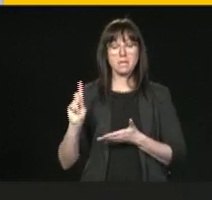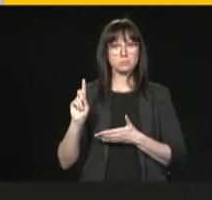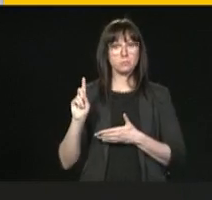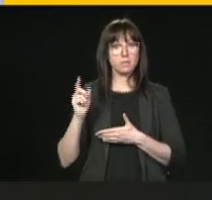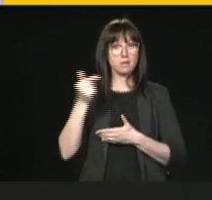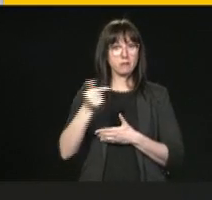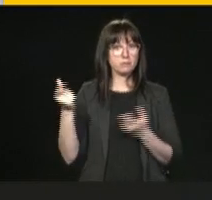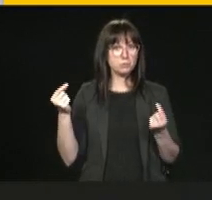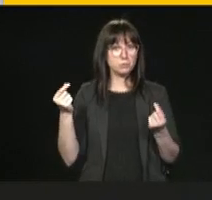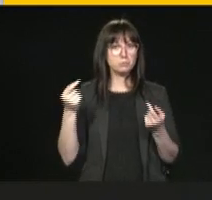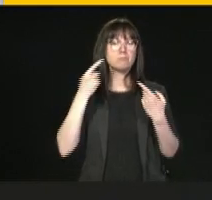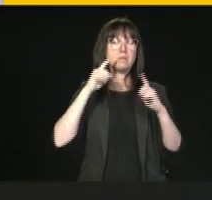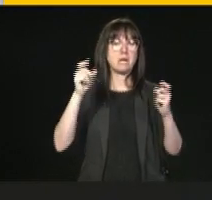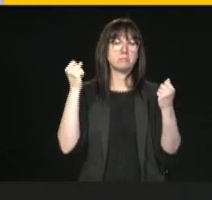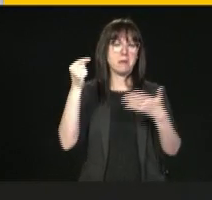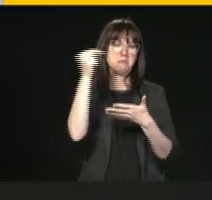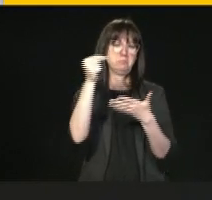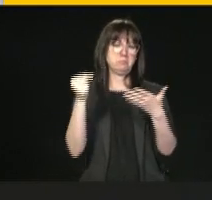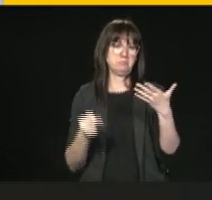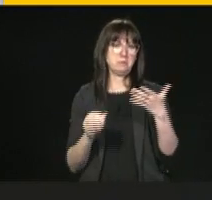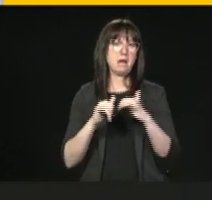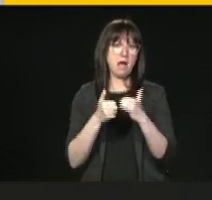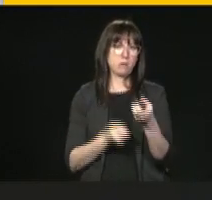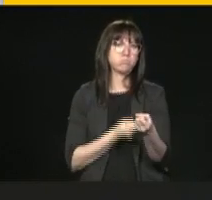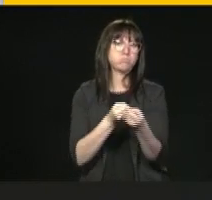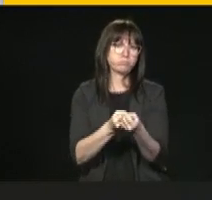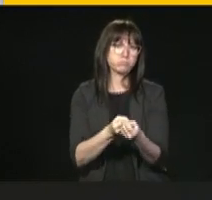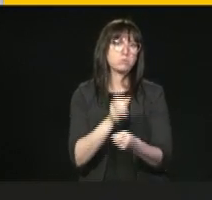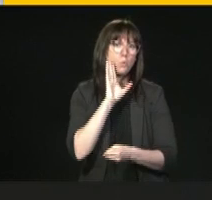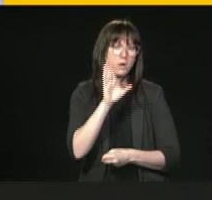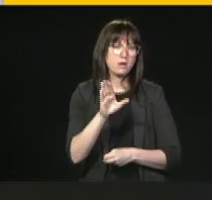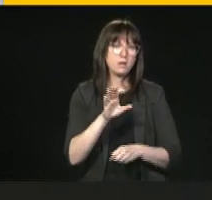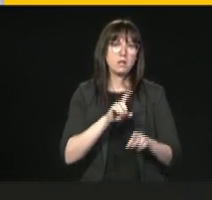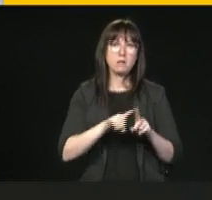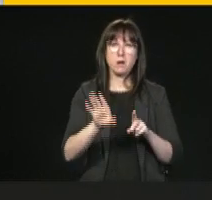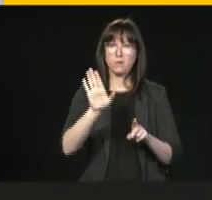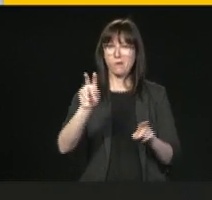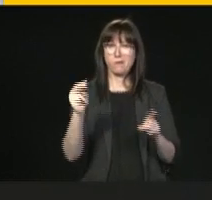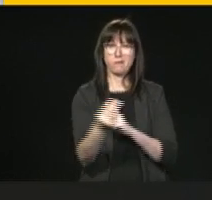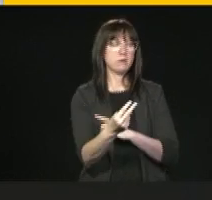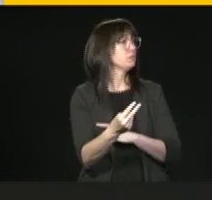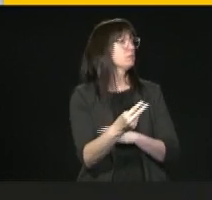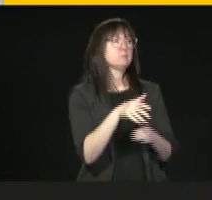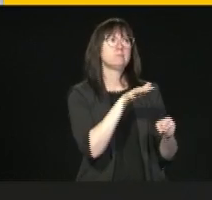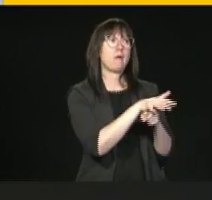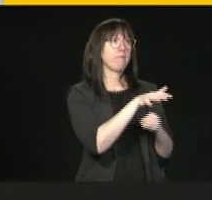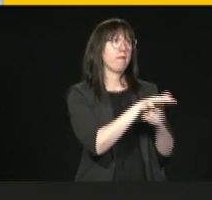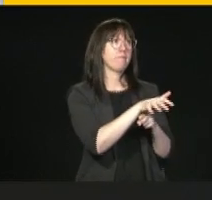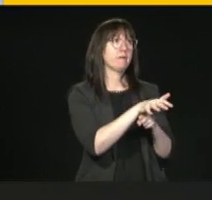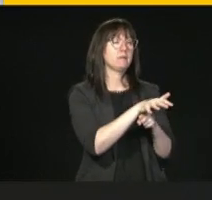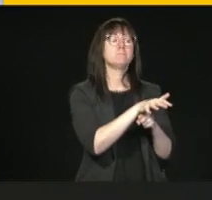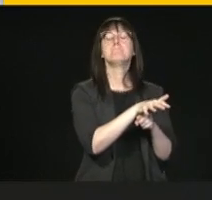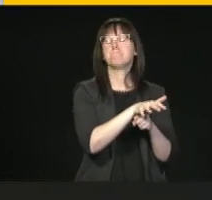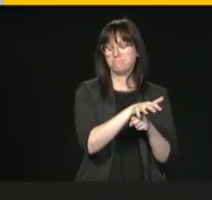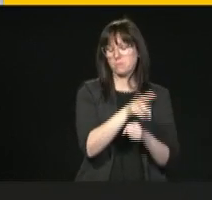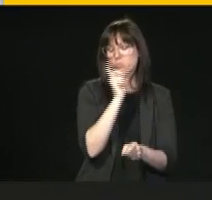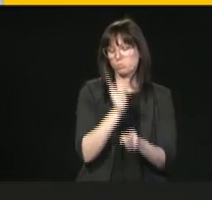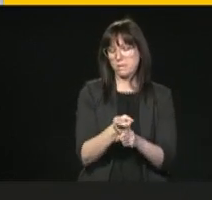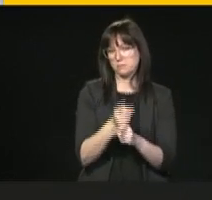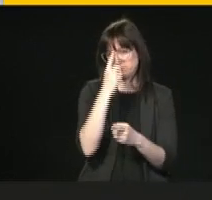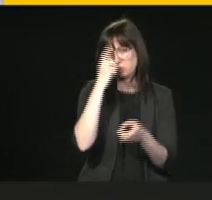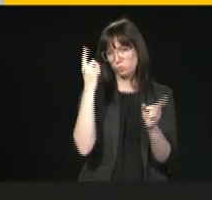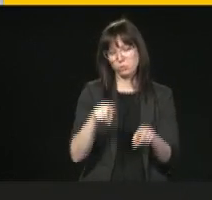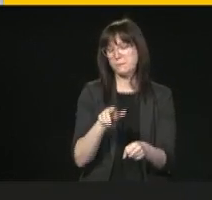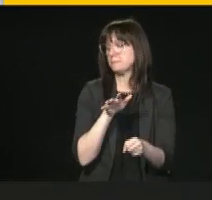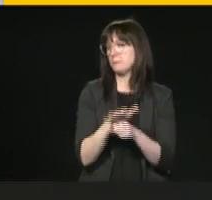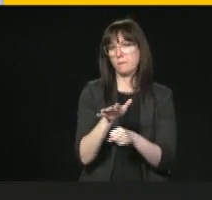announced a series of measures to help you, but you told us that you needed more, and we heard